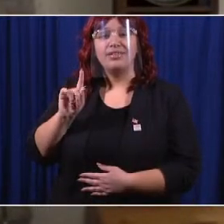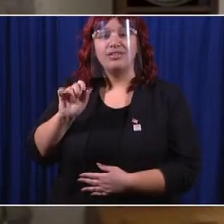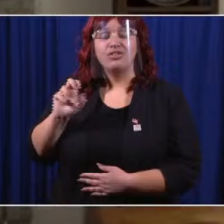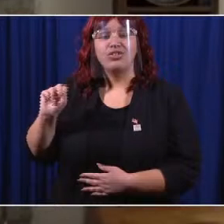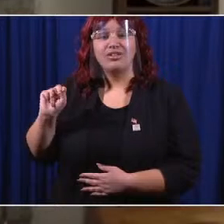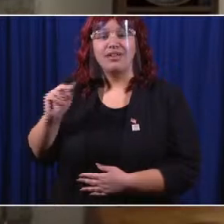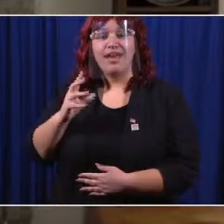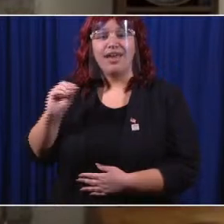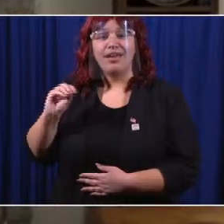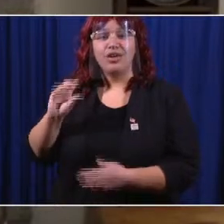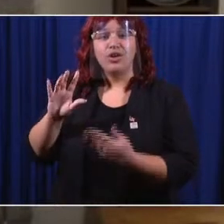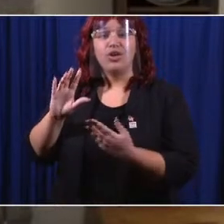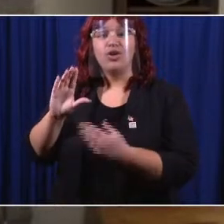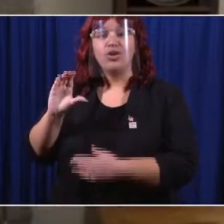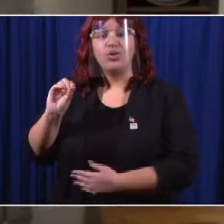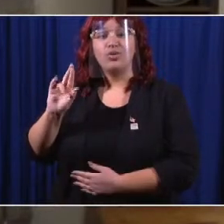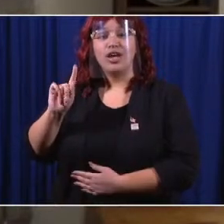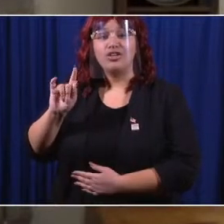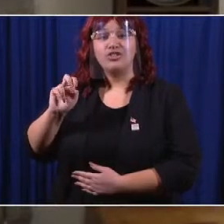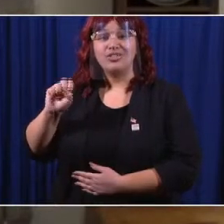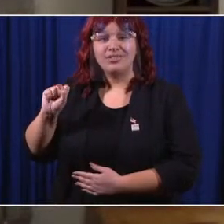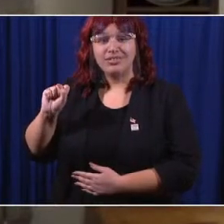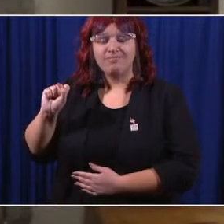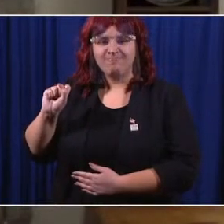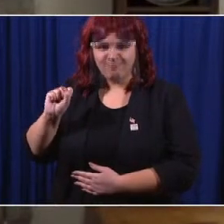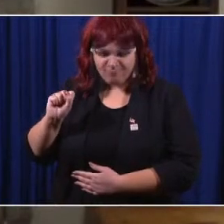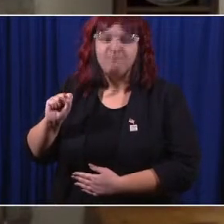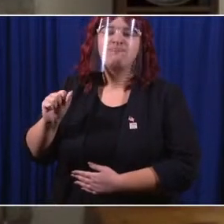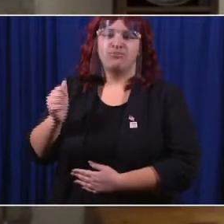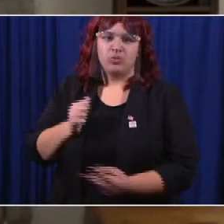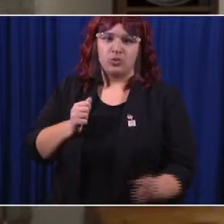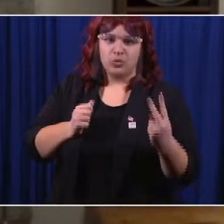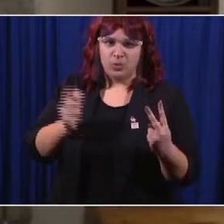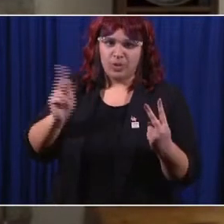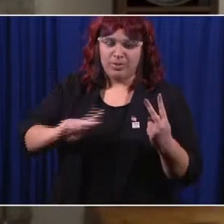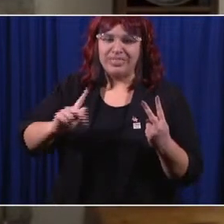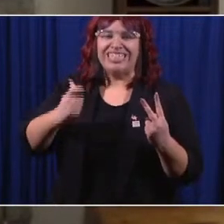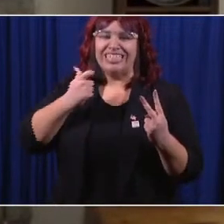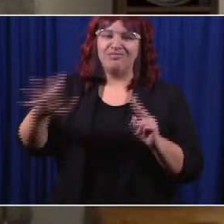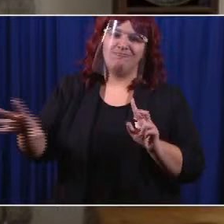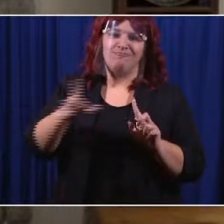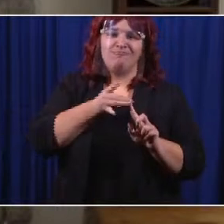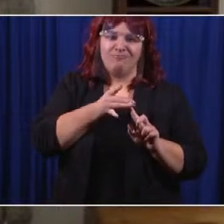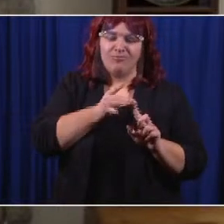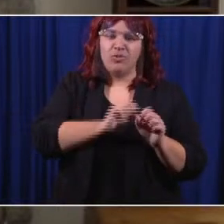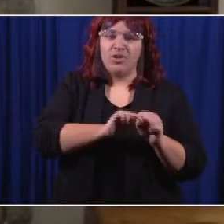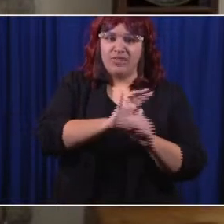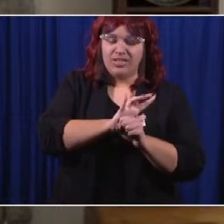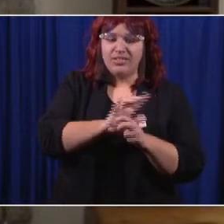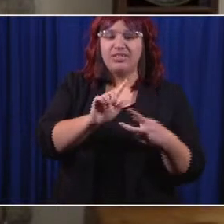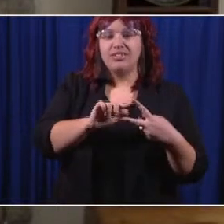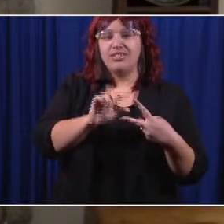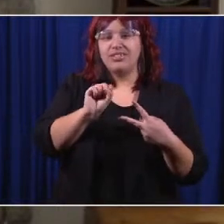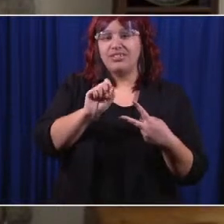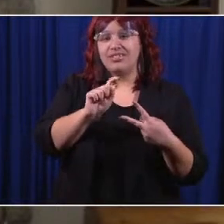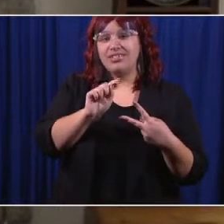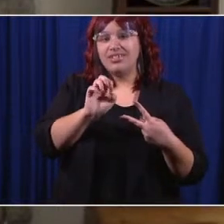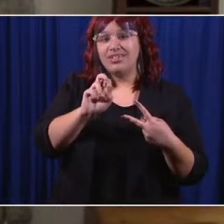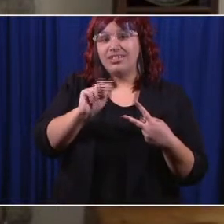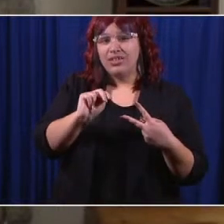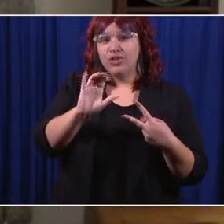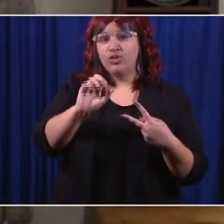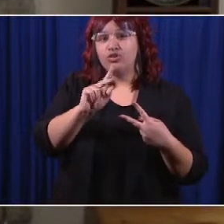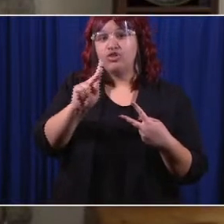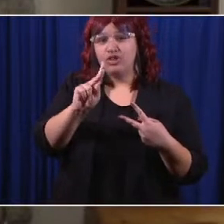recently tested positive for COVID-19. Correction Officer Stephen Cook, who worked at Dayton Correctional, died on